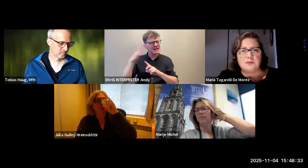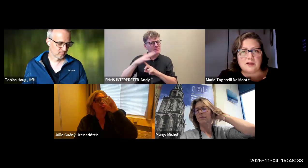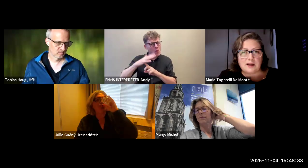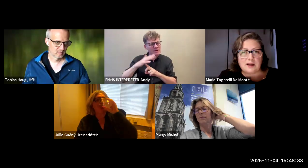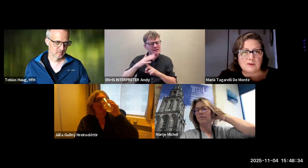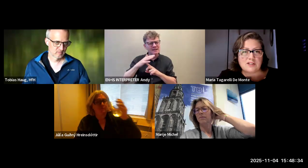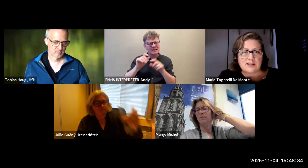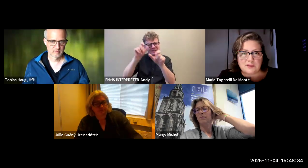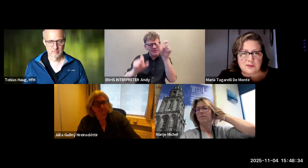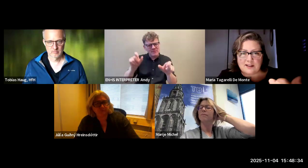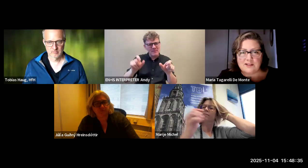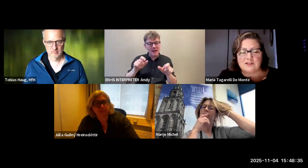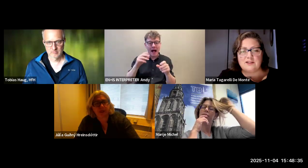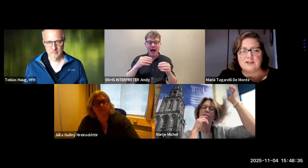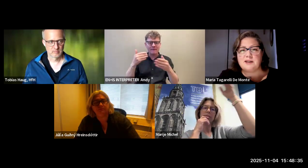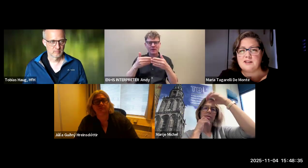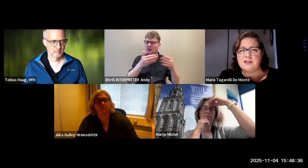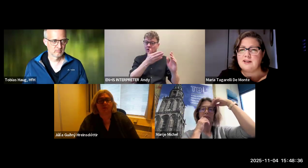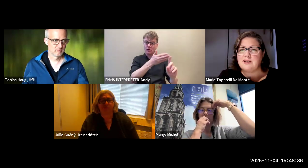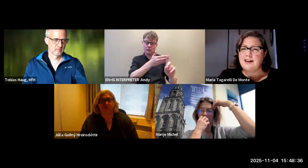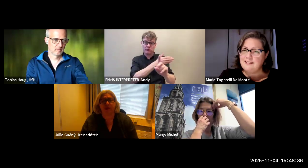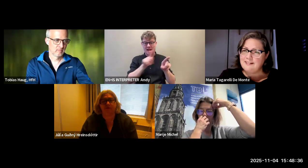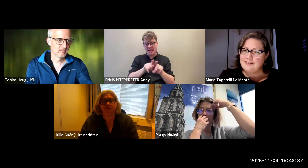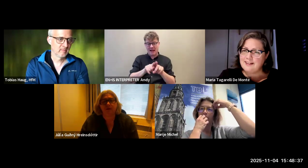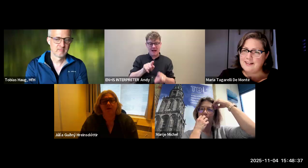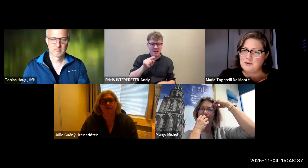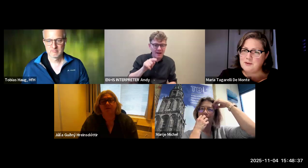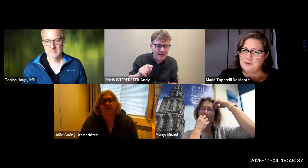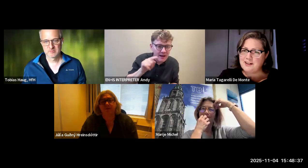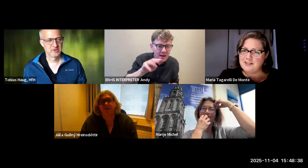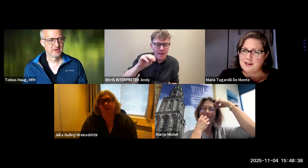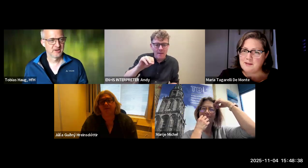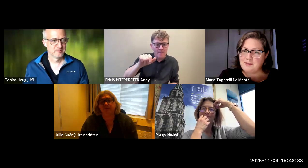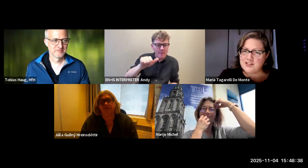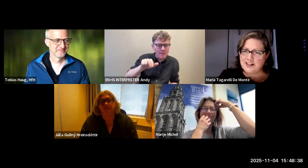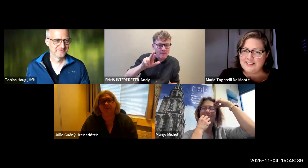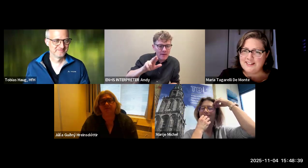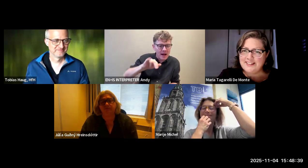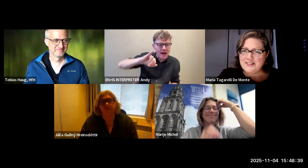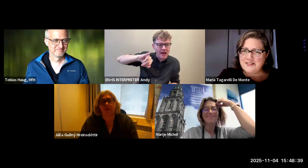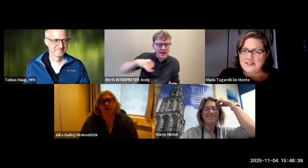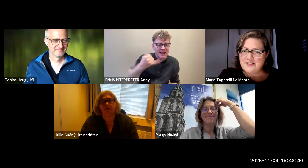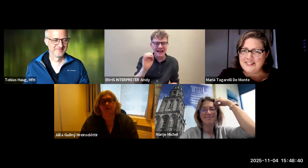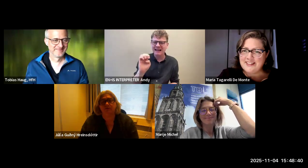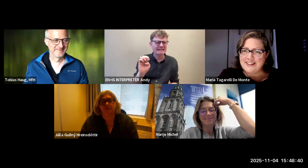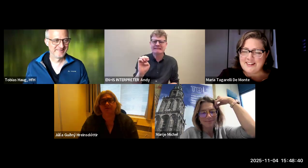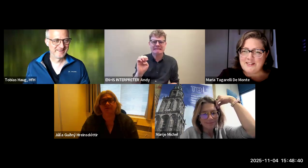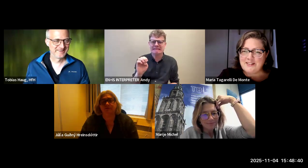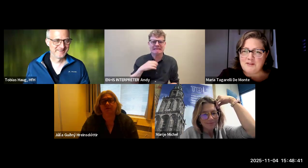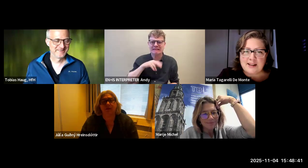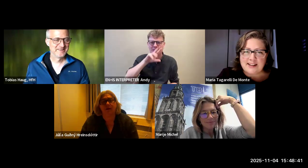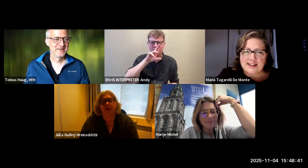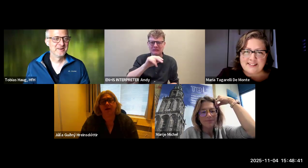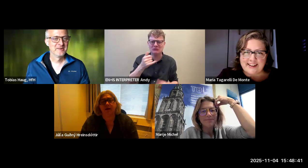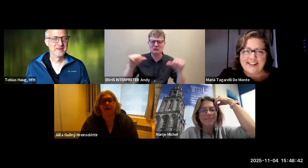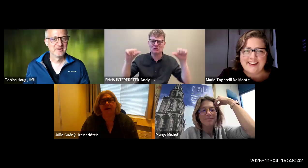in spoken language assessments, such as Maria. That's how we pronounce it, Maria Michel.